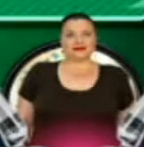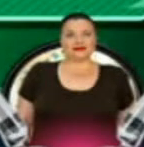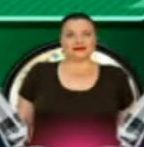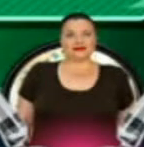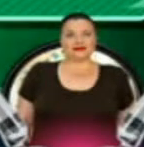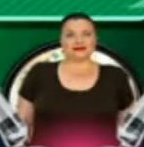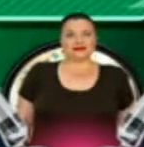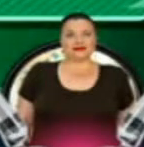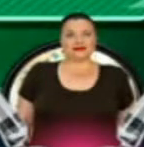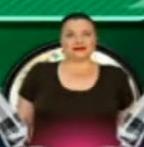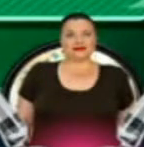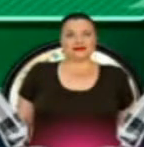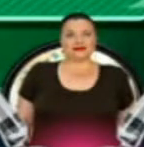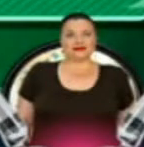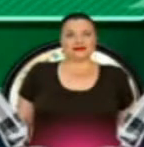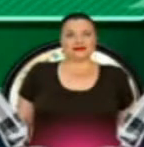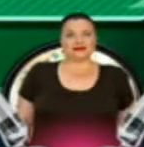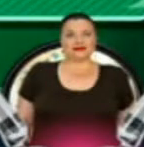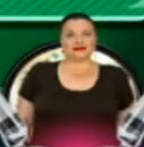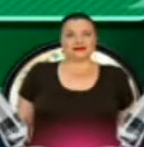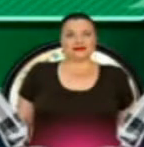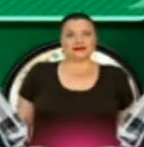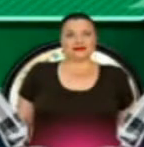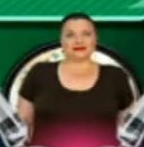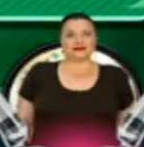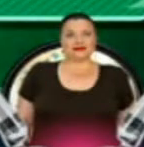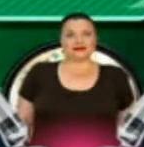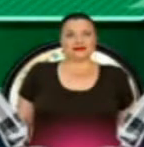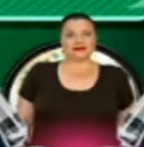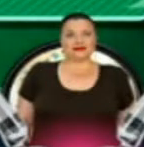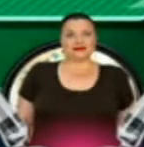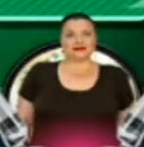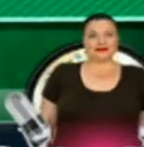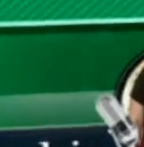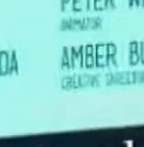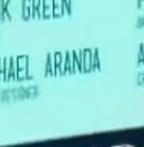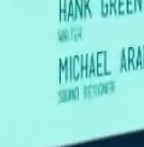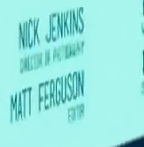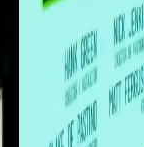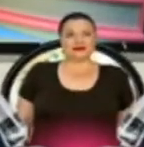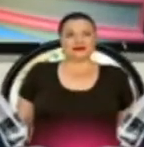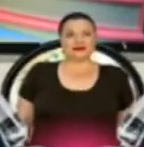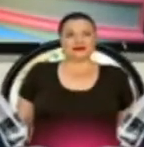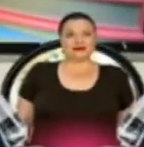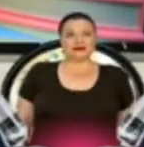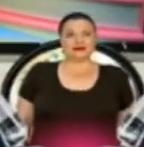or Twitter. And if you want to continue getting smarter with us, go to youtube.com/SciShow and subscribe. We'll see you next time.